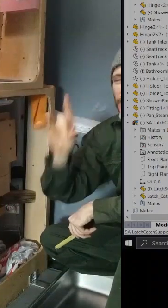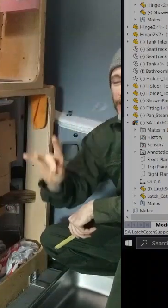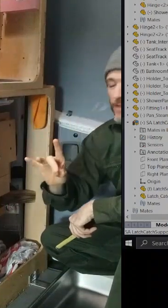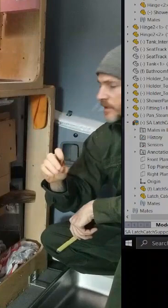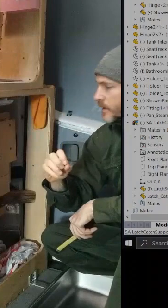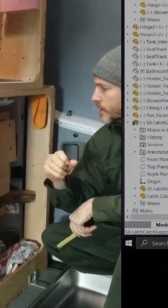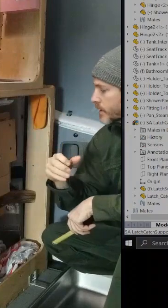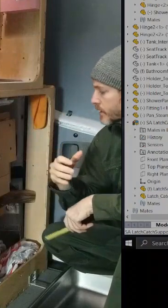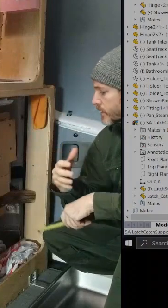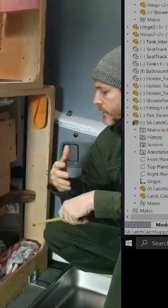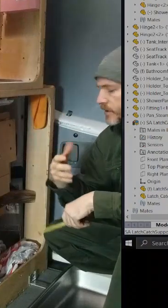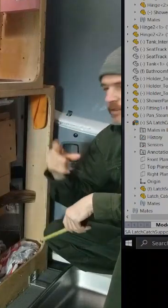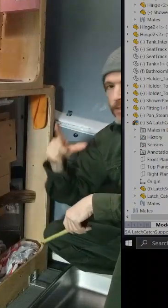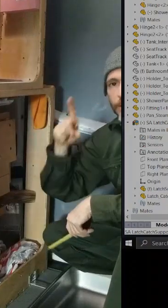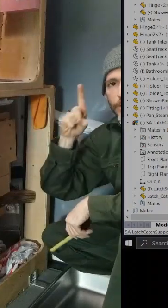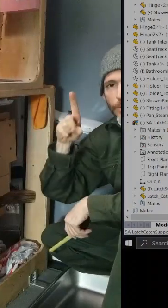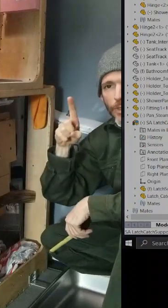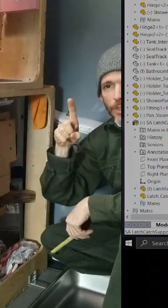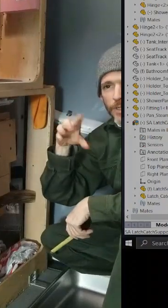1 3/8.